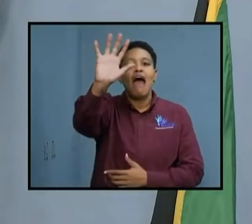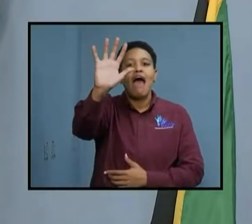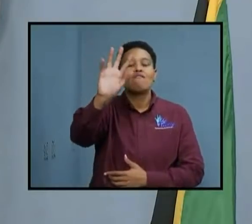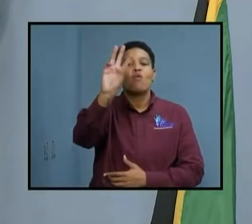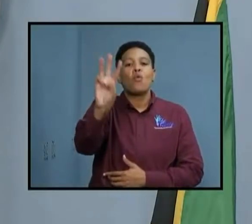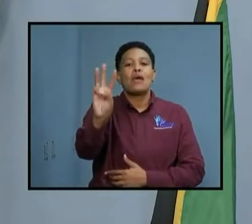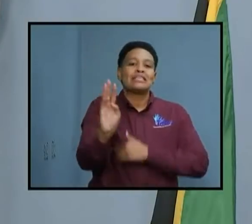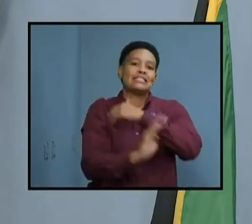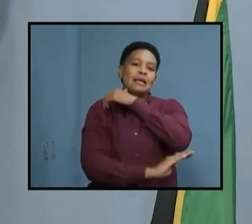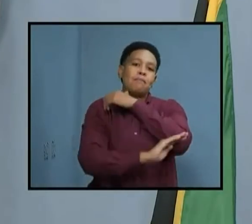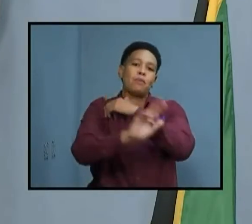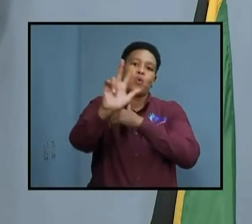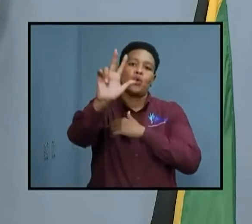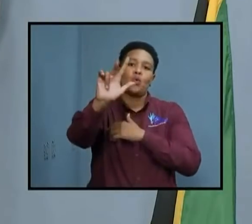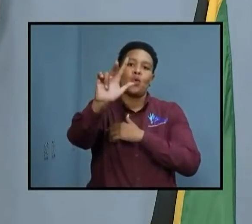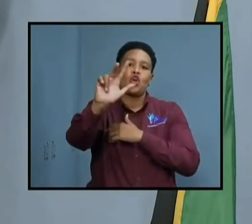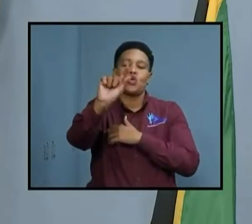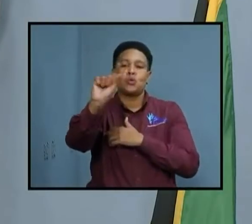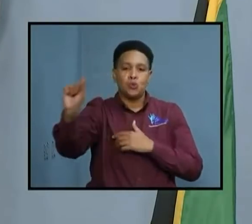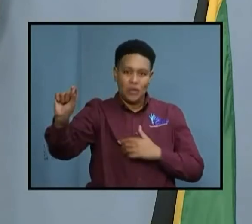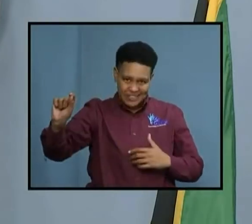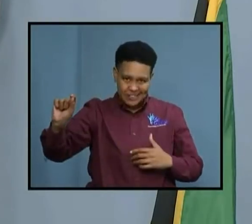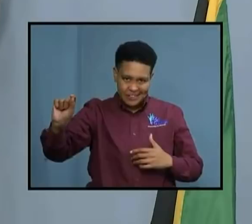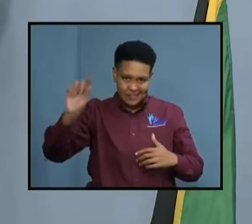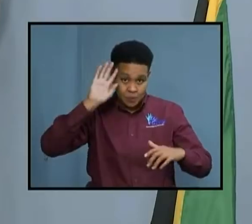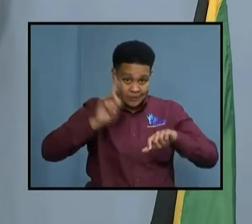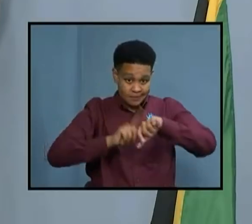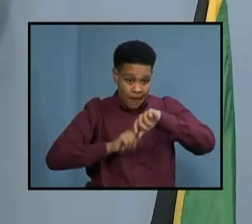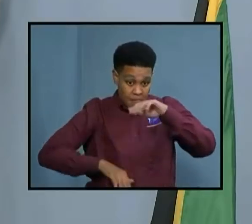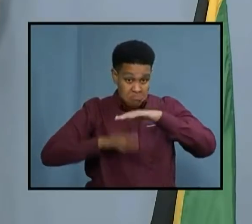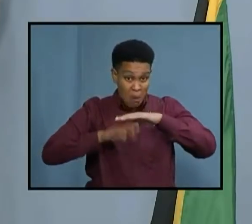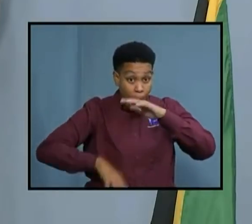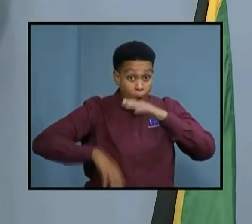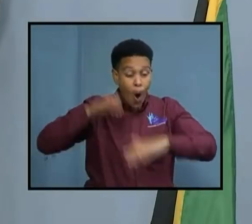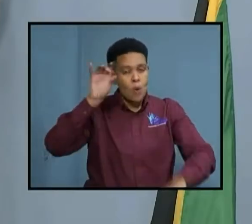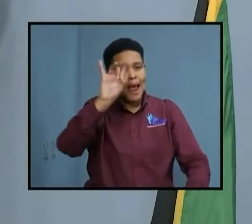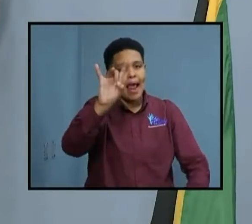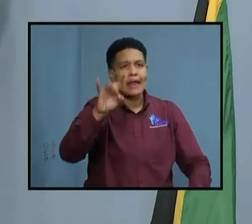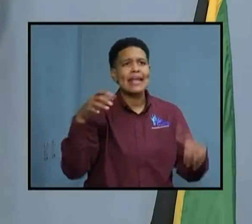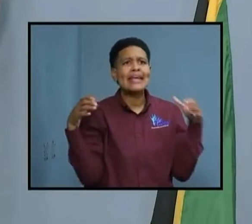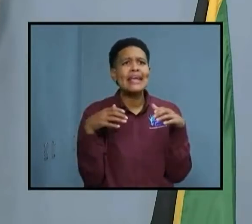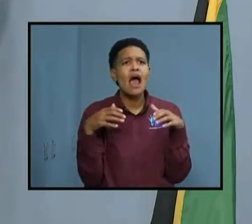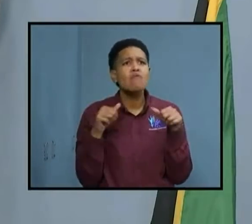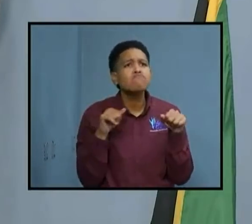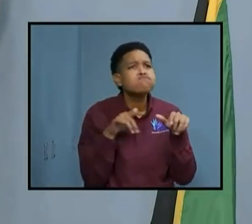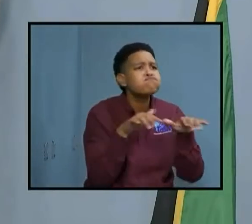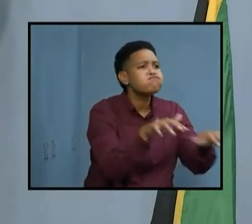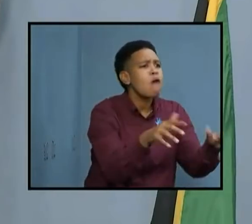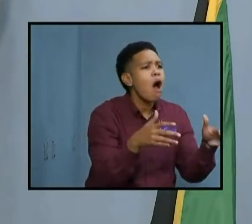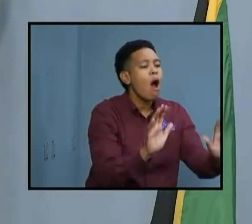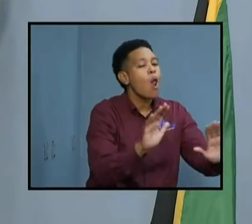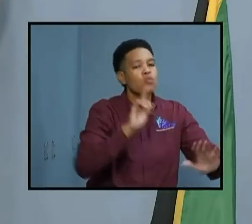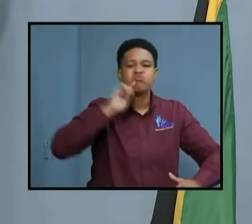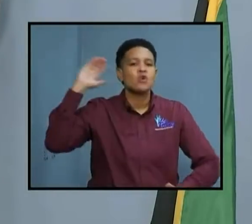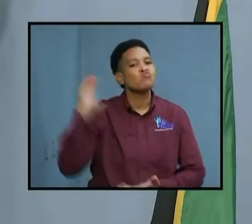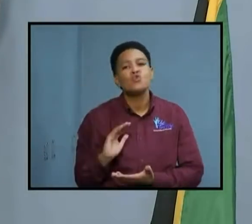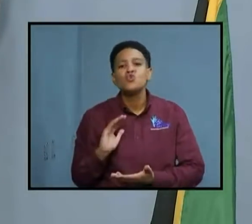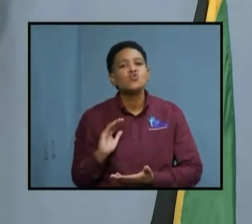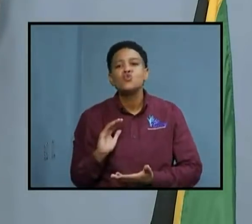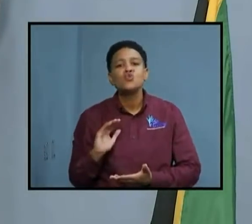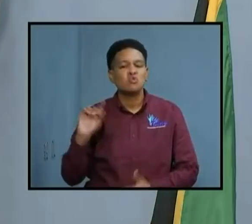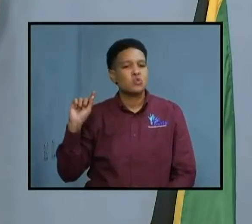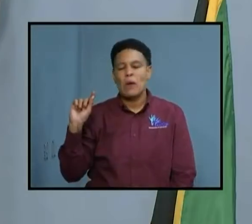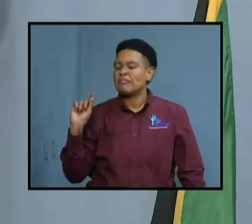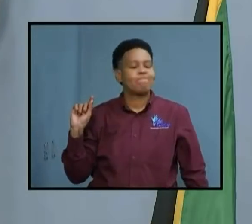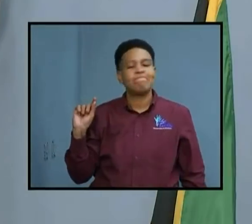September the 23rd, 2020. The gathering limit is being reduced from